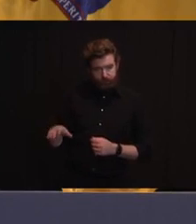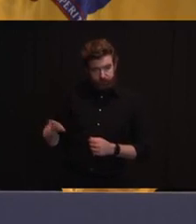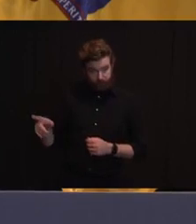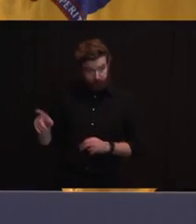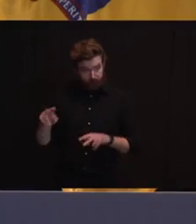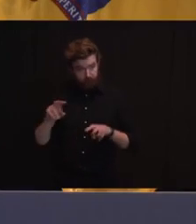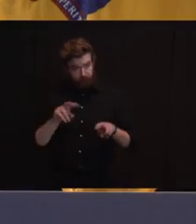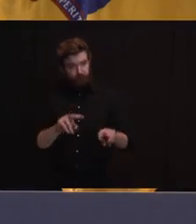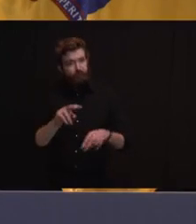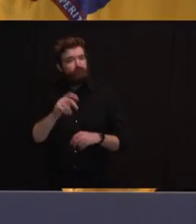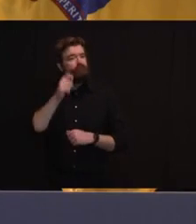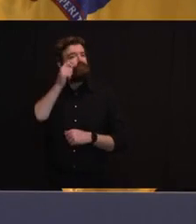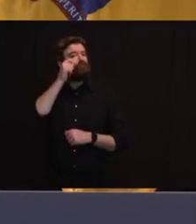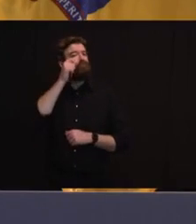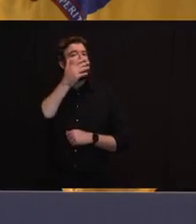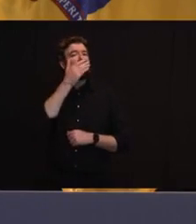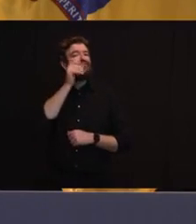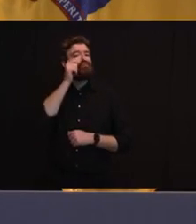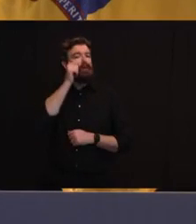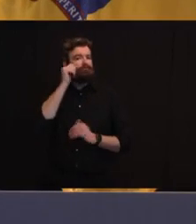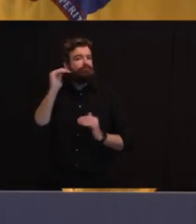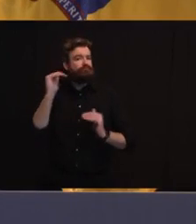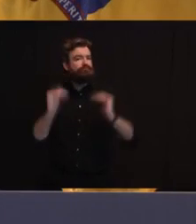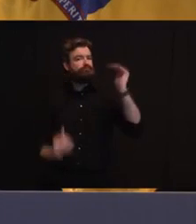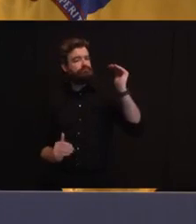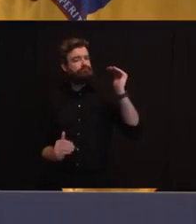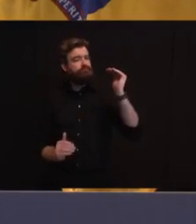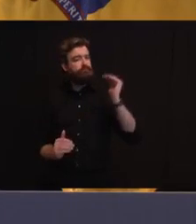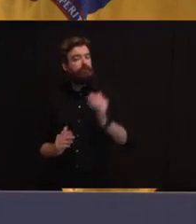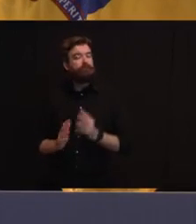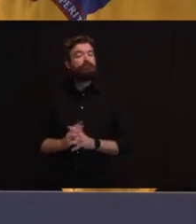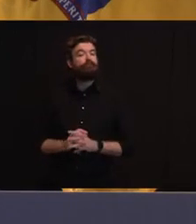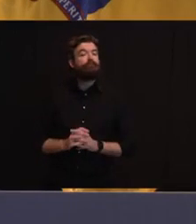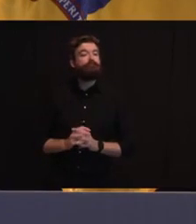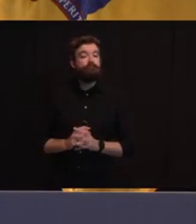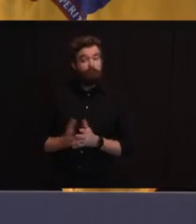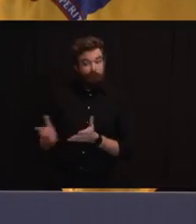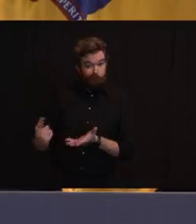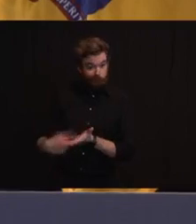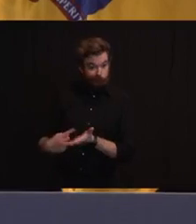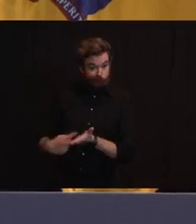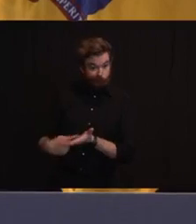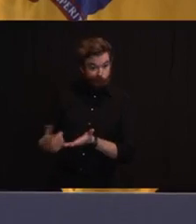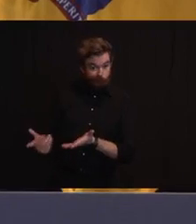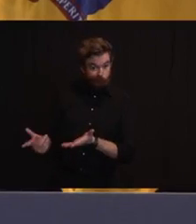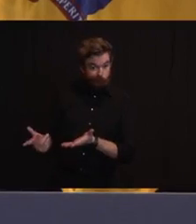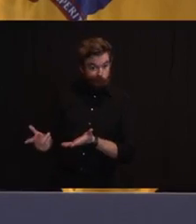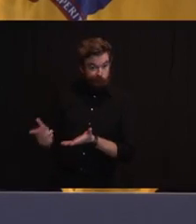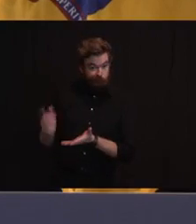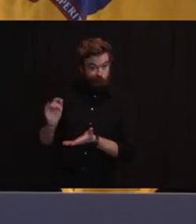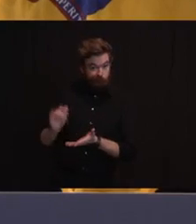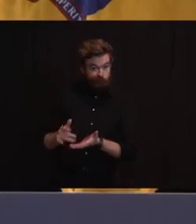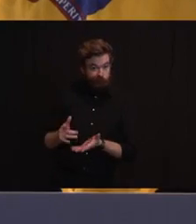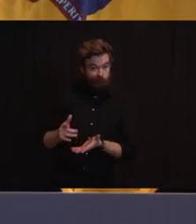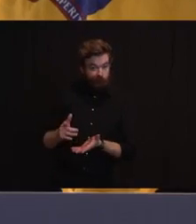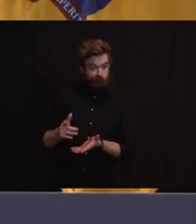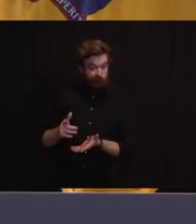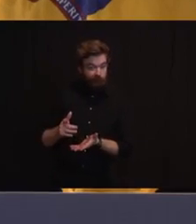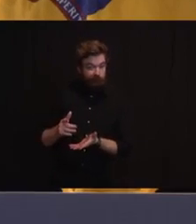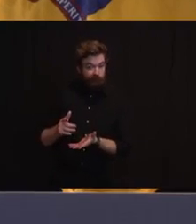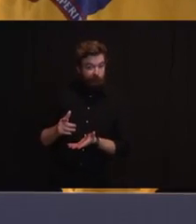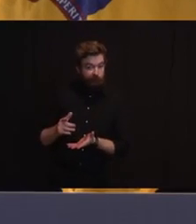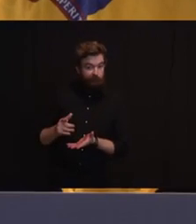and ethnicity, racial inequities, and we'll love you to weigh in. So any thoughts on central